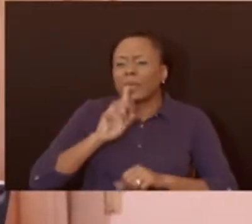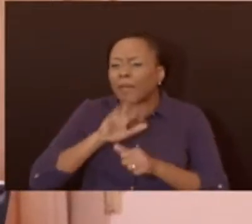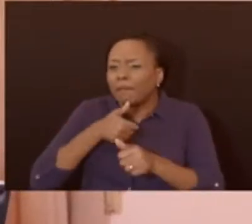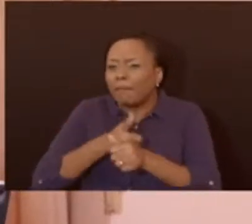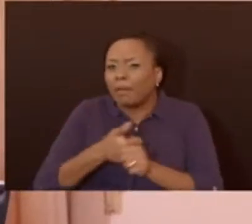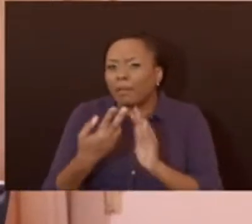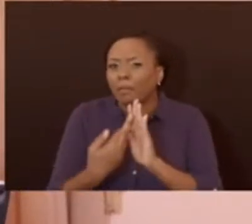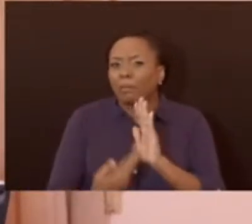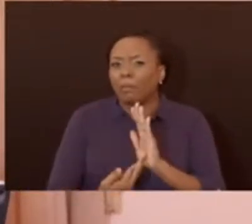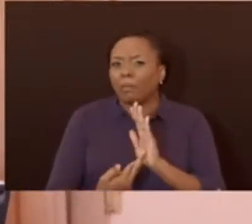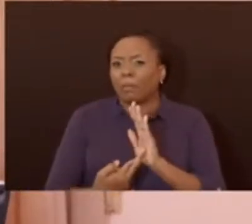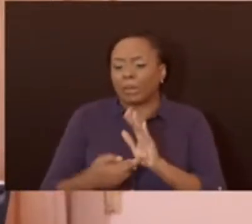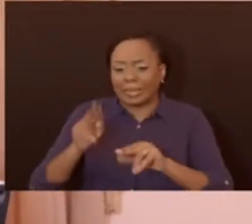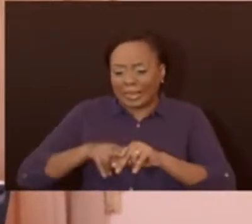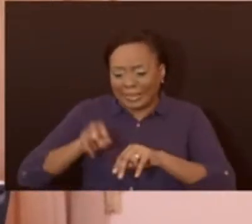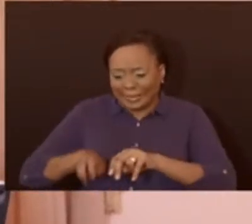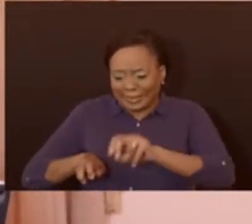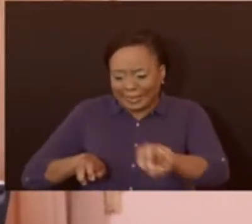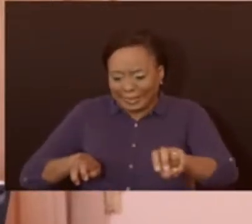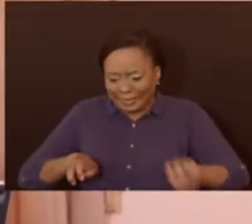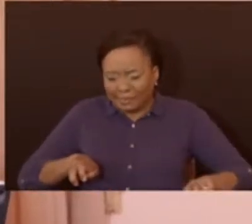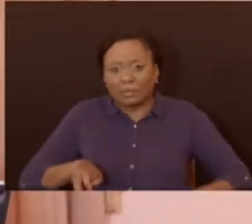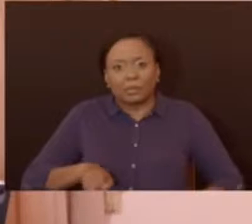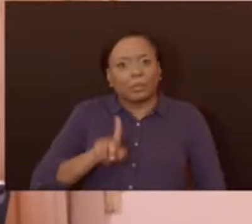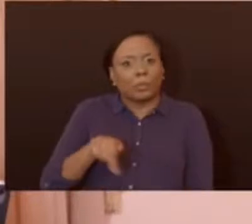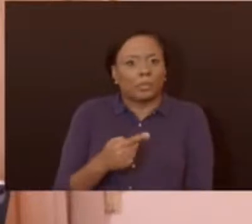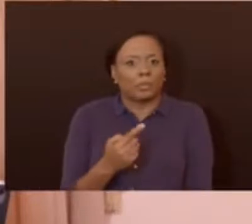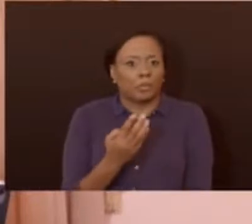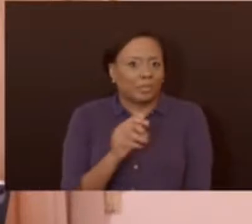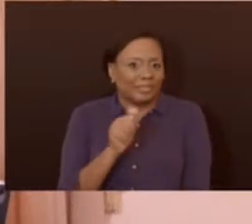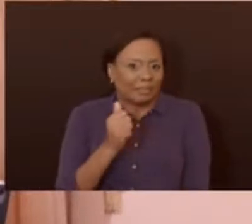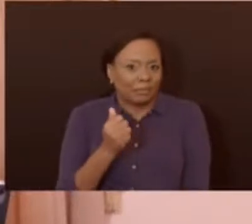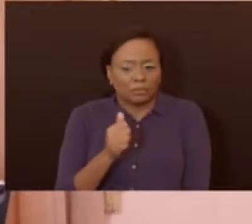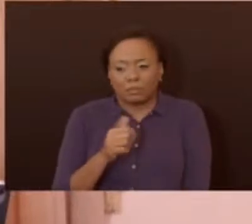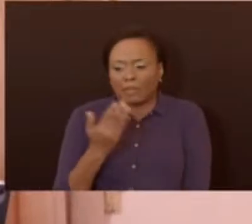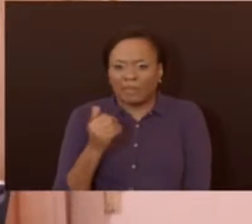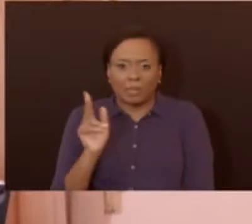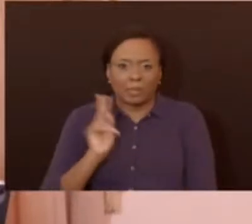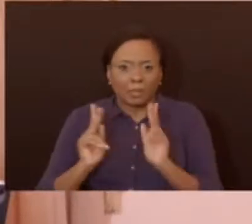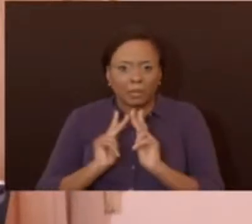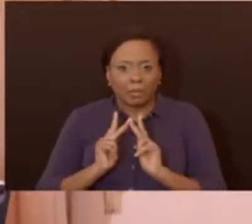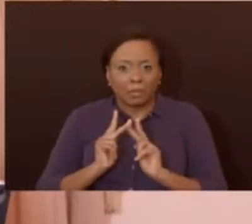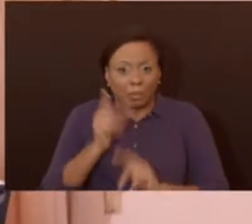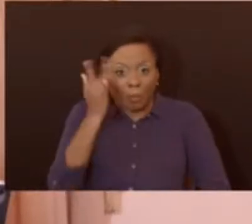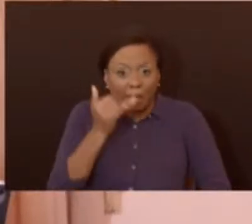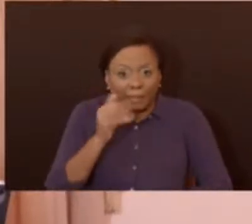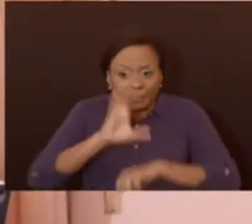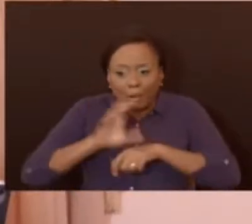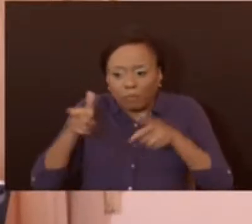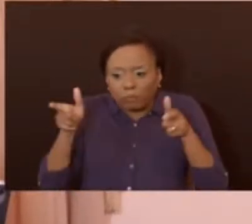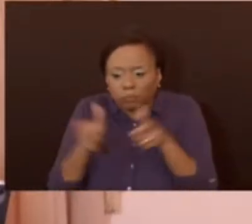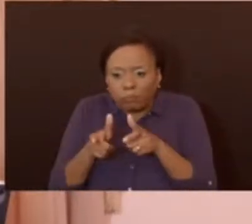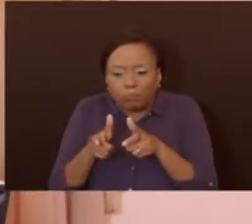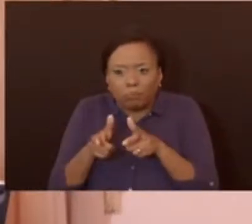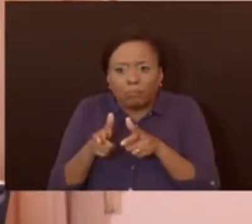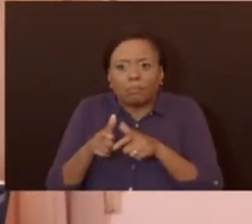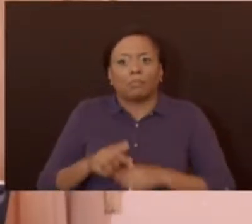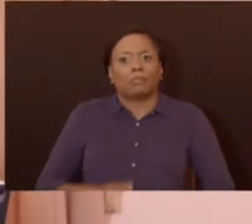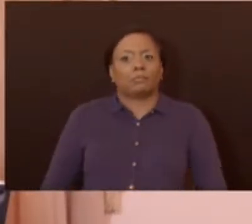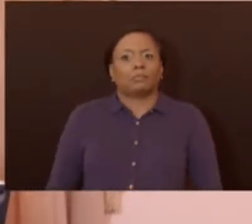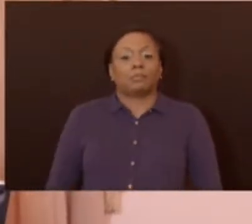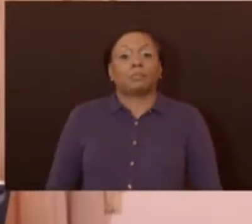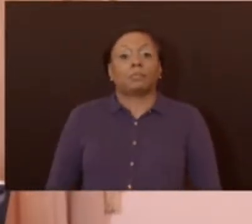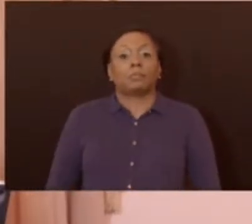distance. I want to make it clear that we are limiting the maximum number to